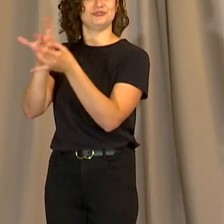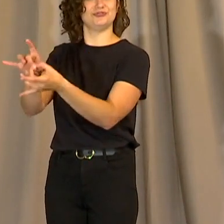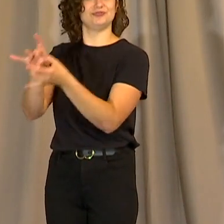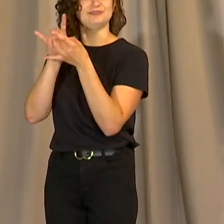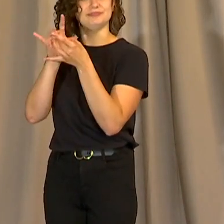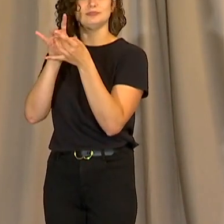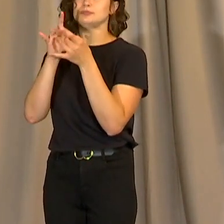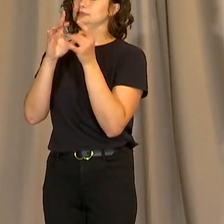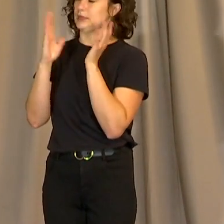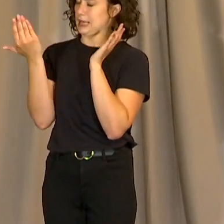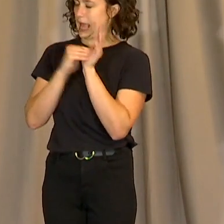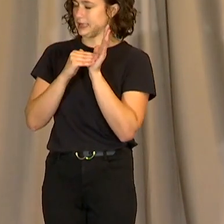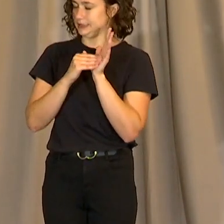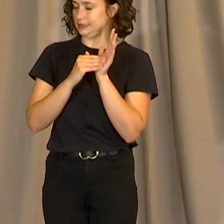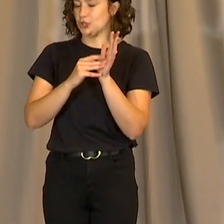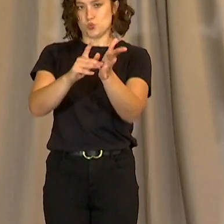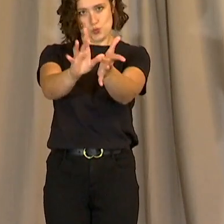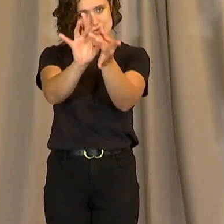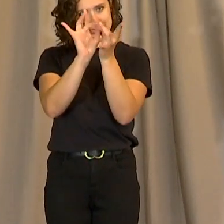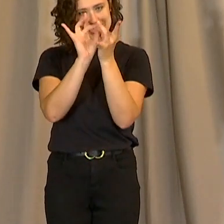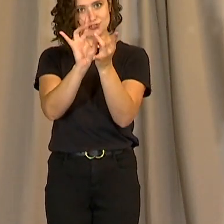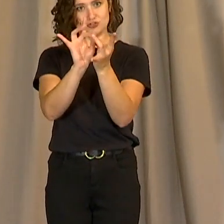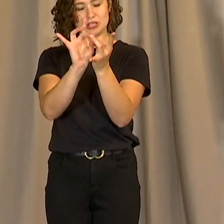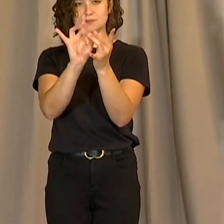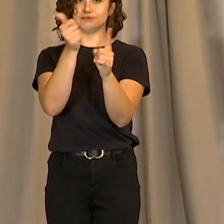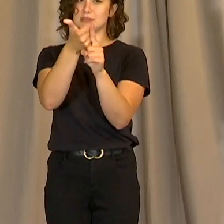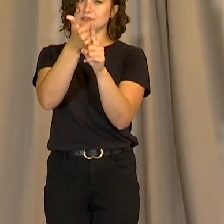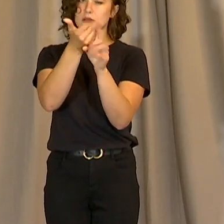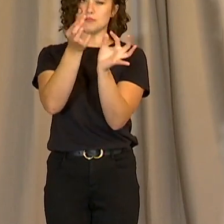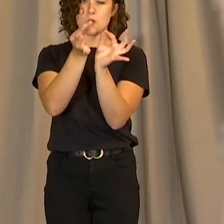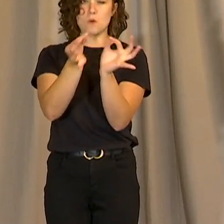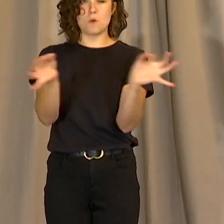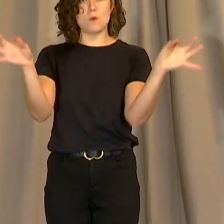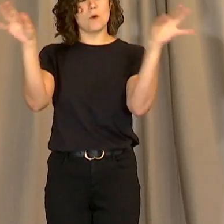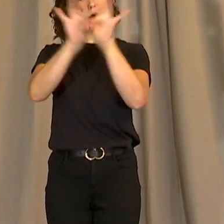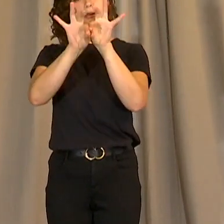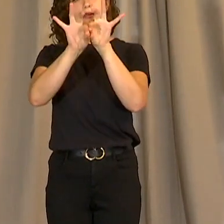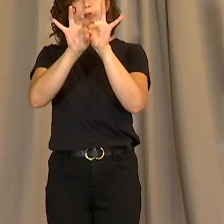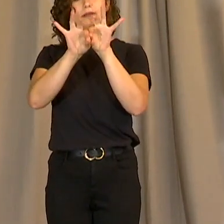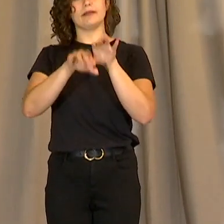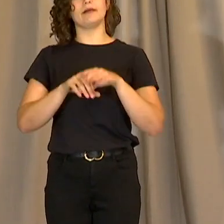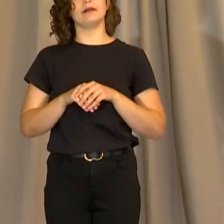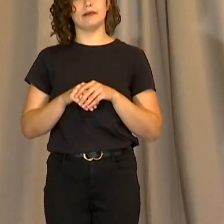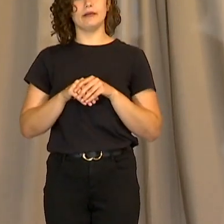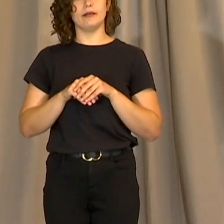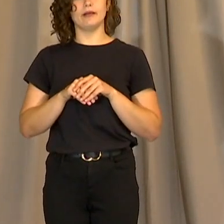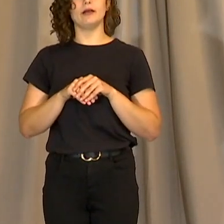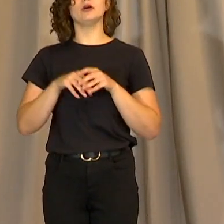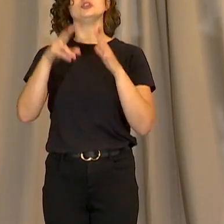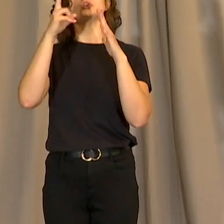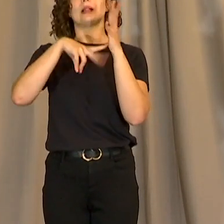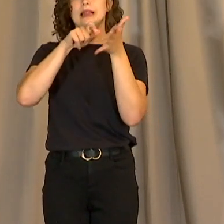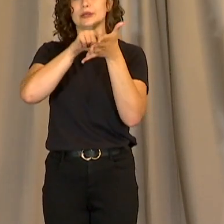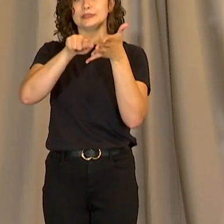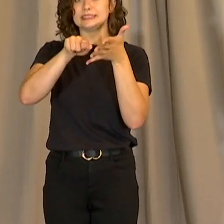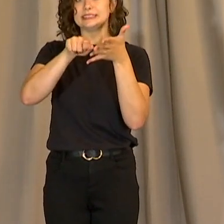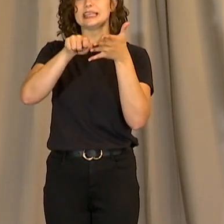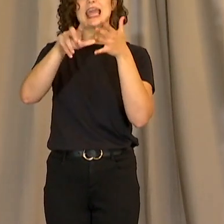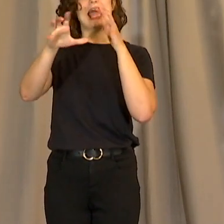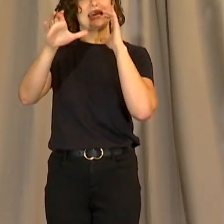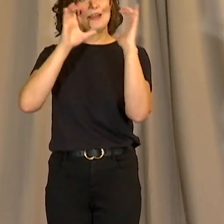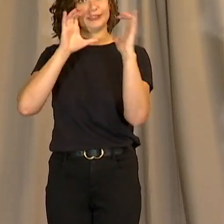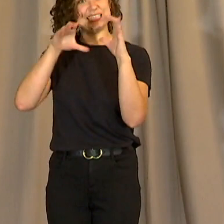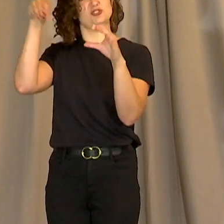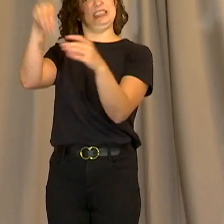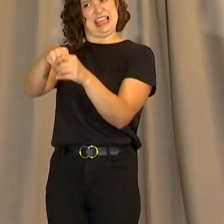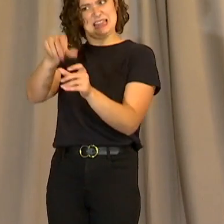relationships matter. So the literacy the literacy and conversations in those